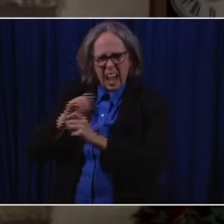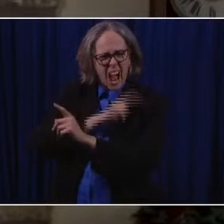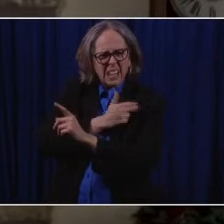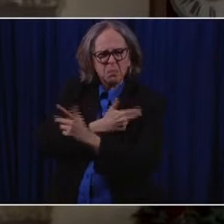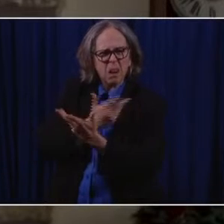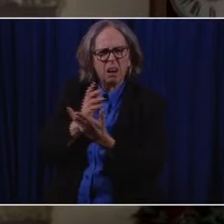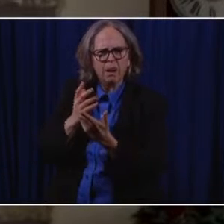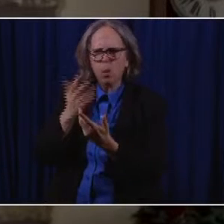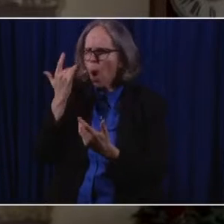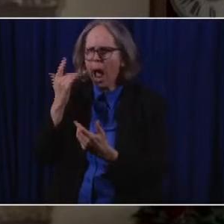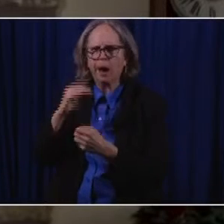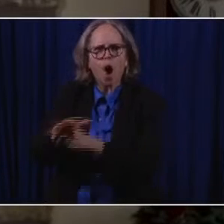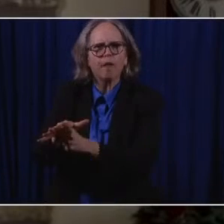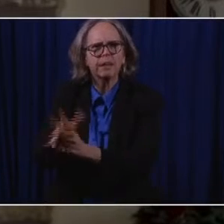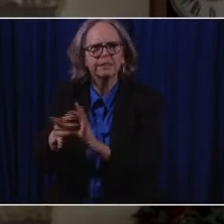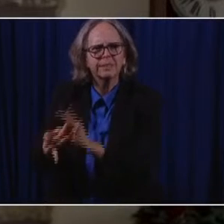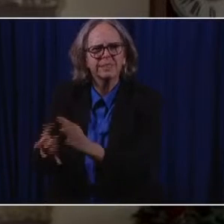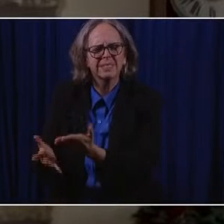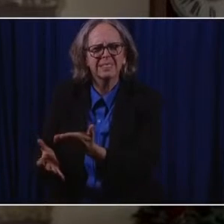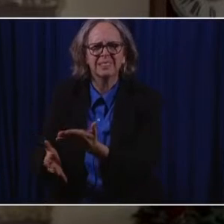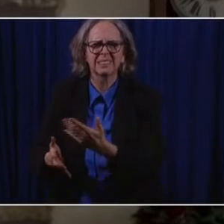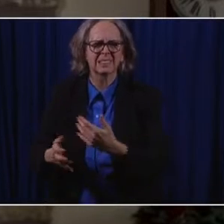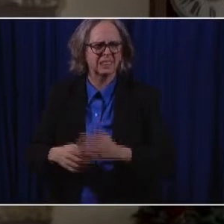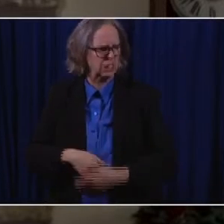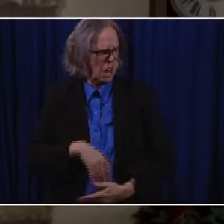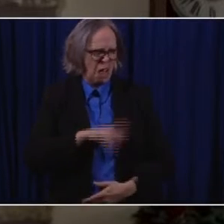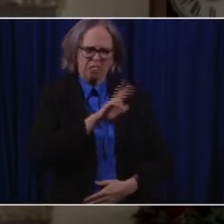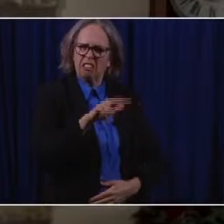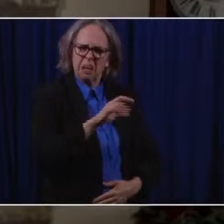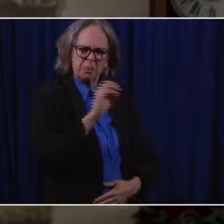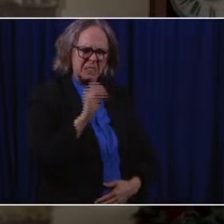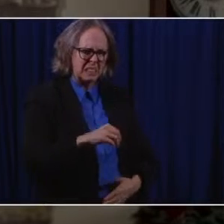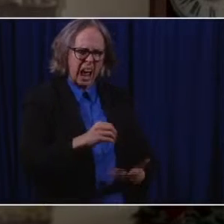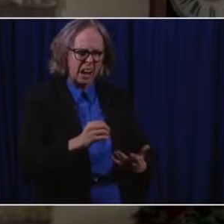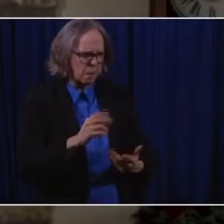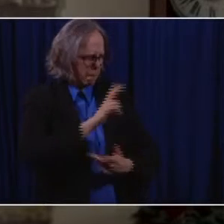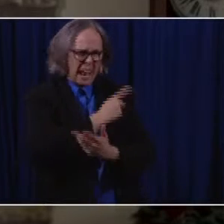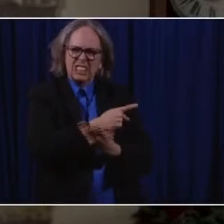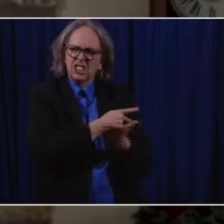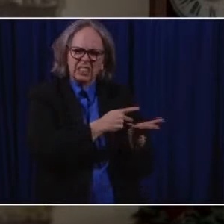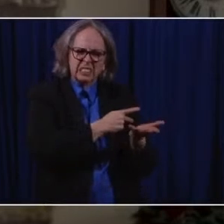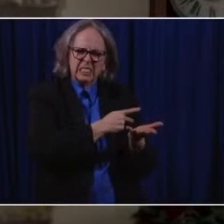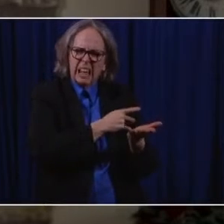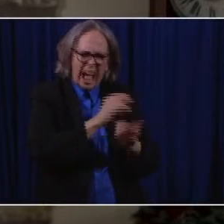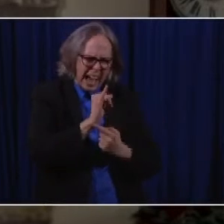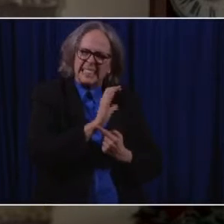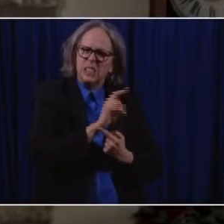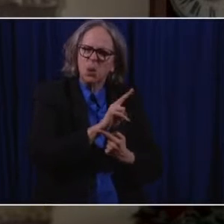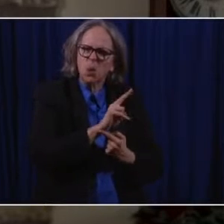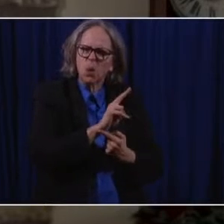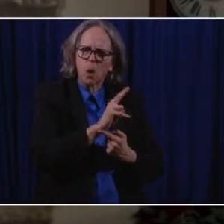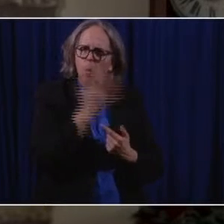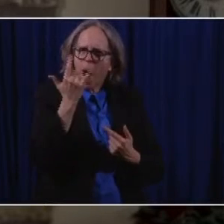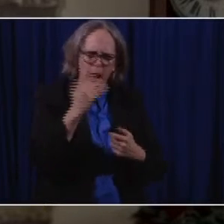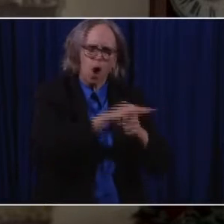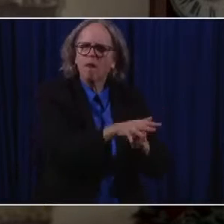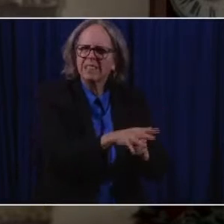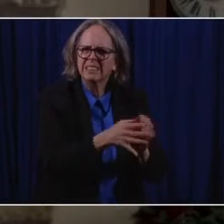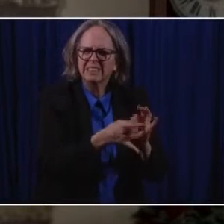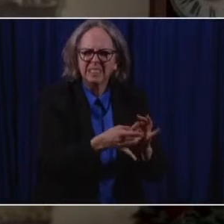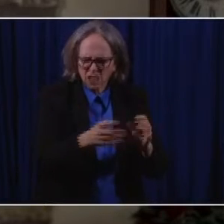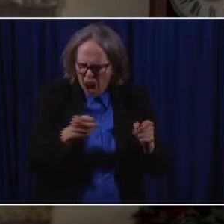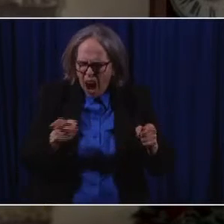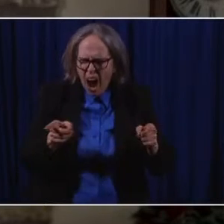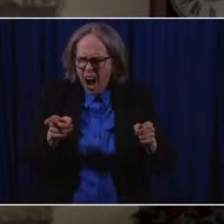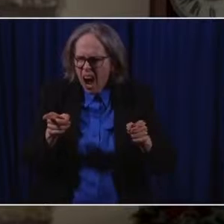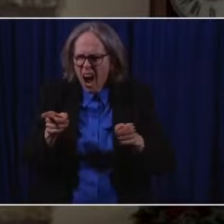in ICU is a COVID person. So all of this spread that we've seen in our community impacts our ability of the